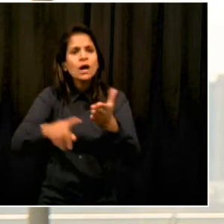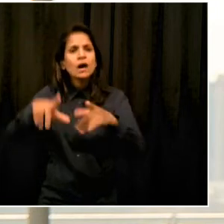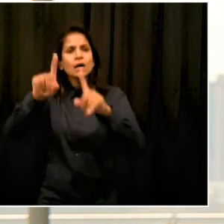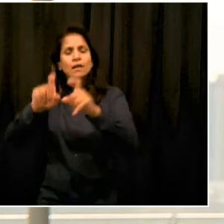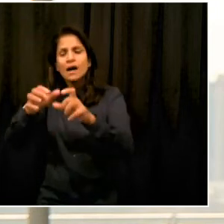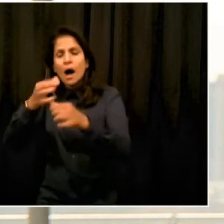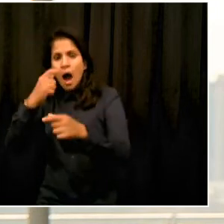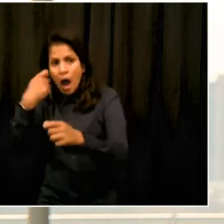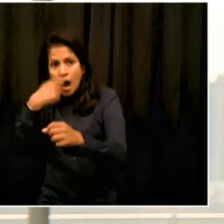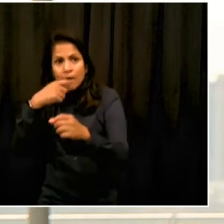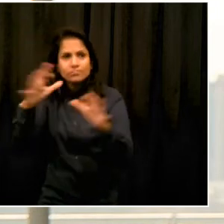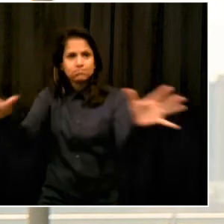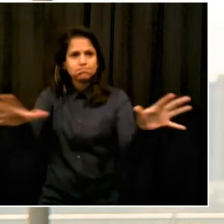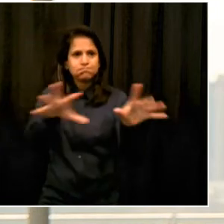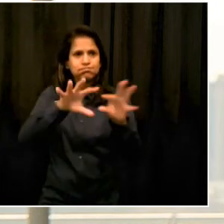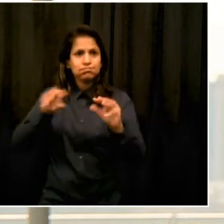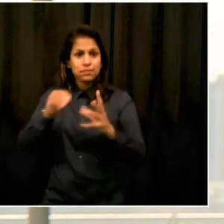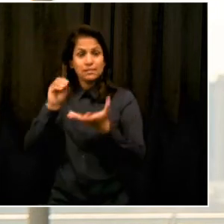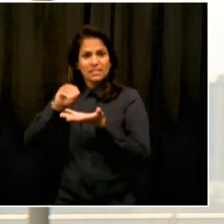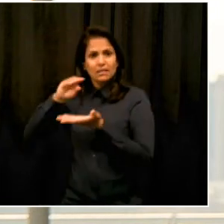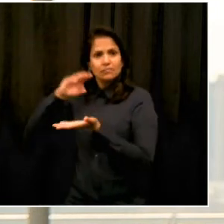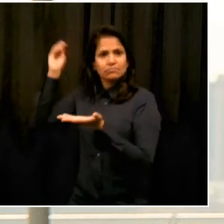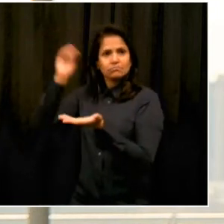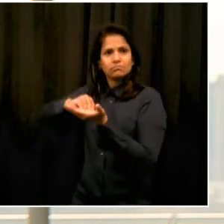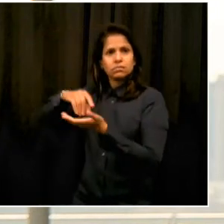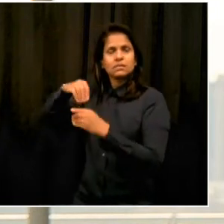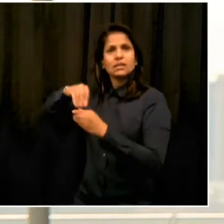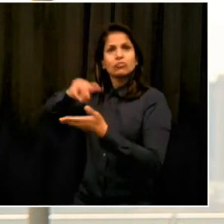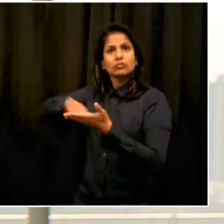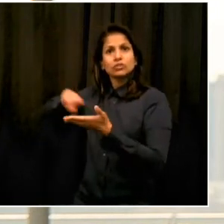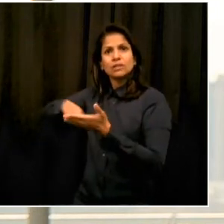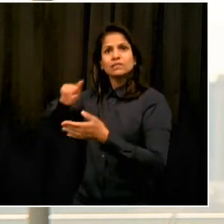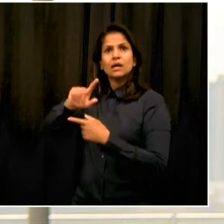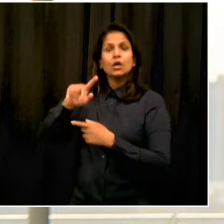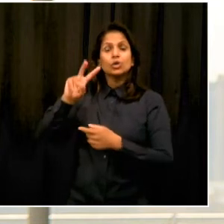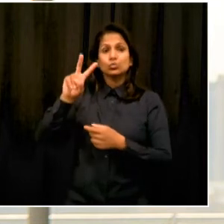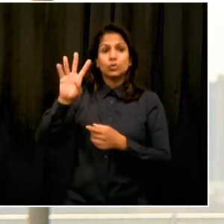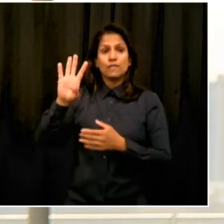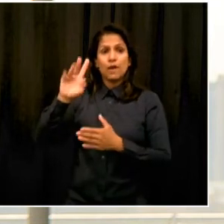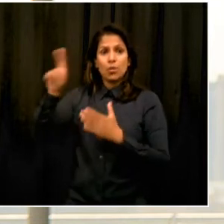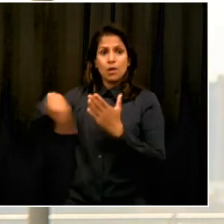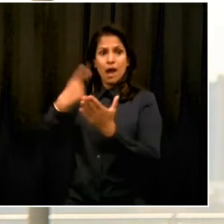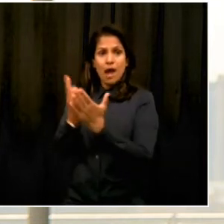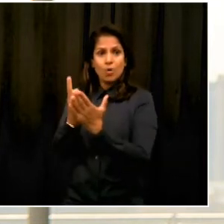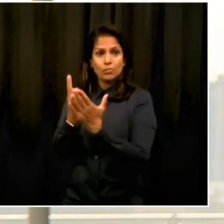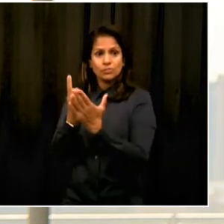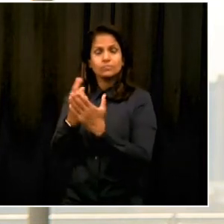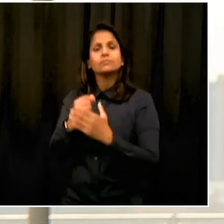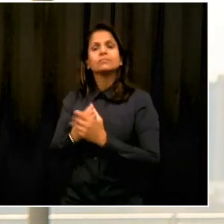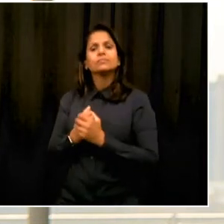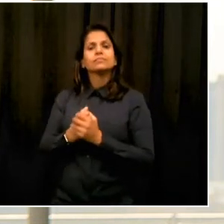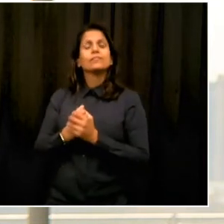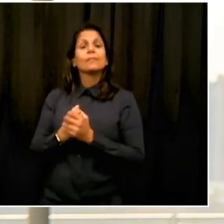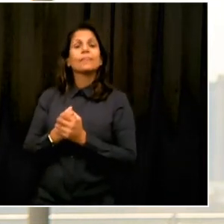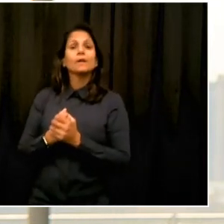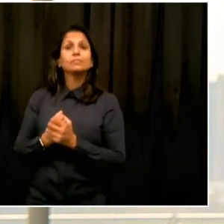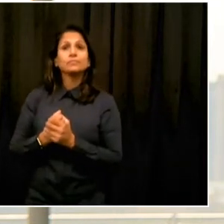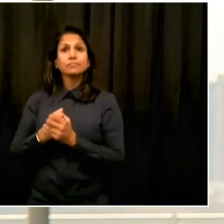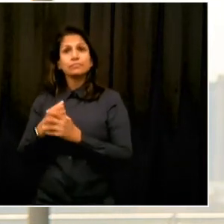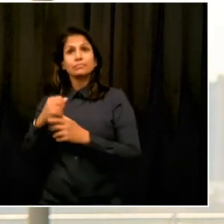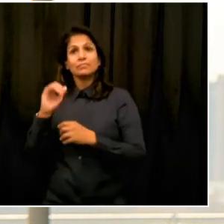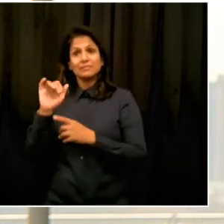hours. This is a major achievement for New York City, and it's a testament to our innovation and our creativity.